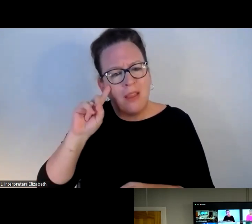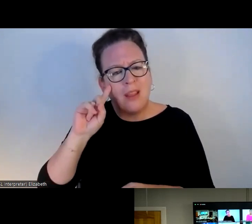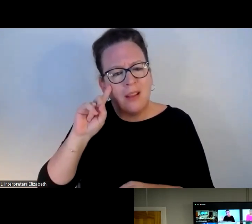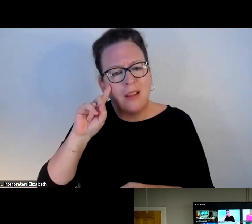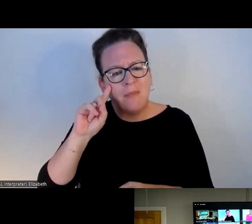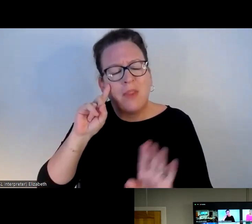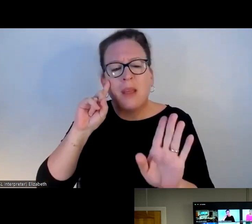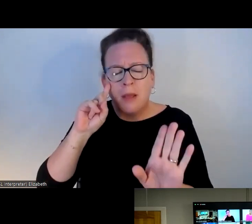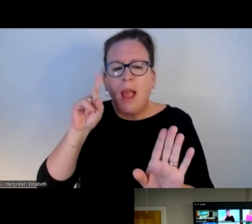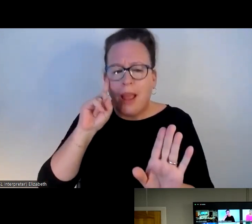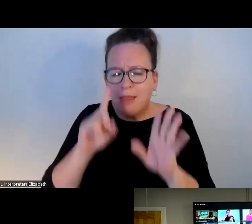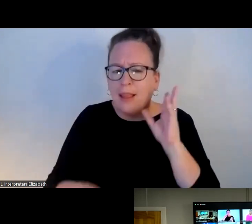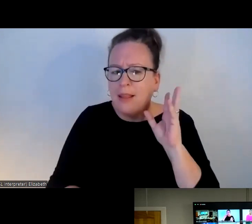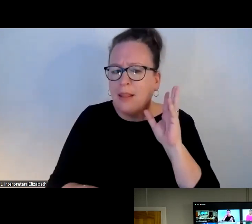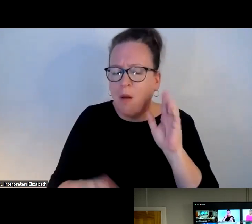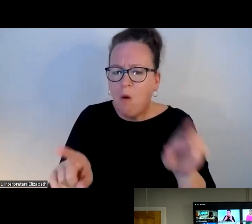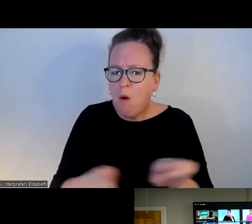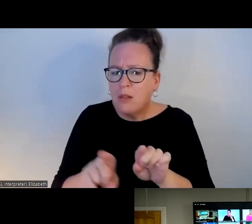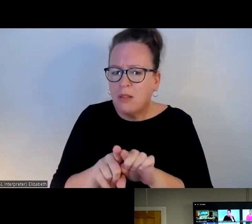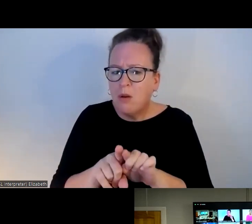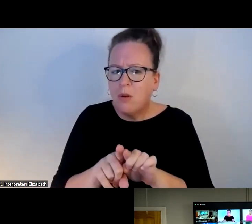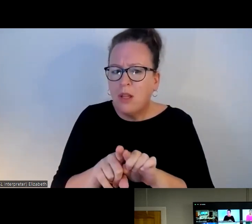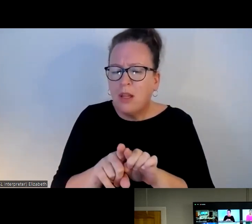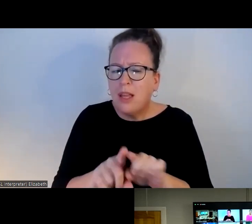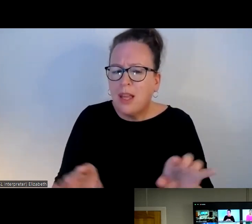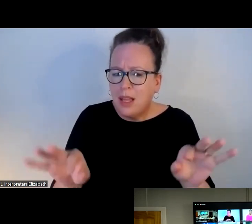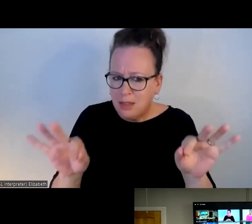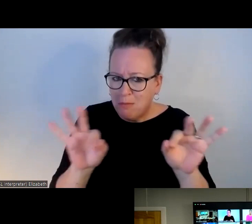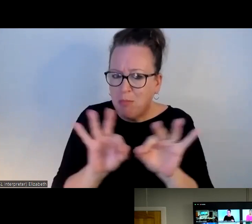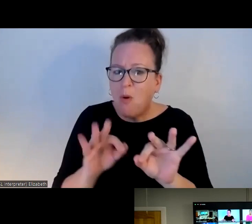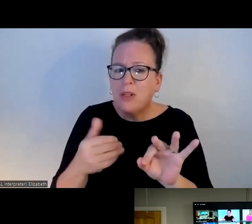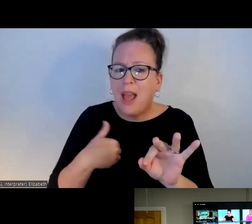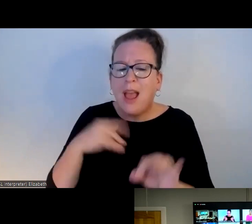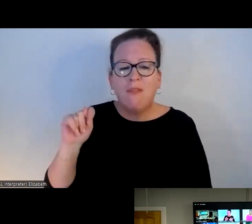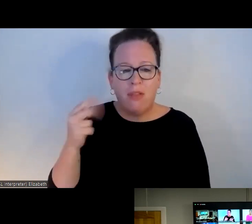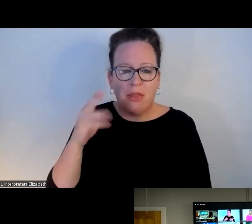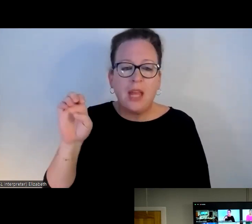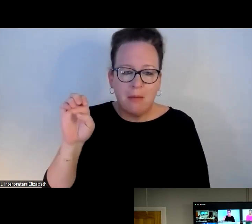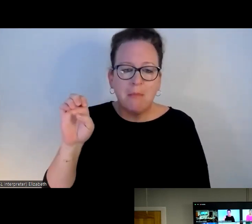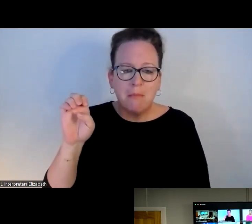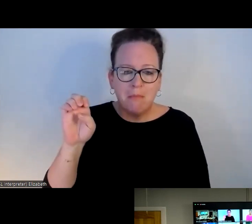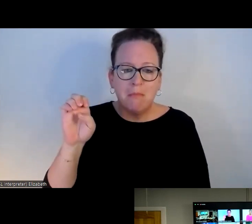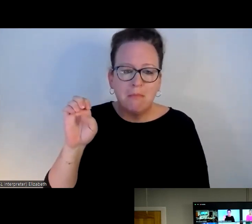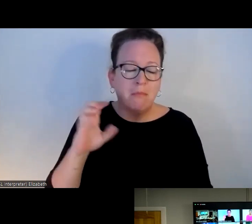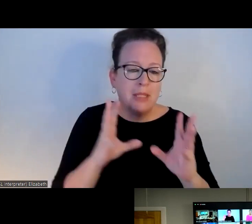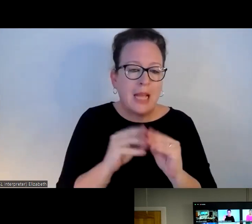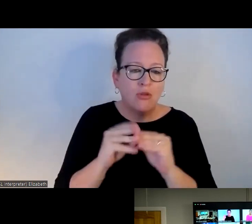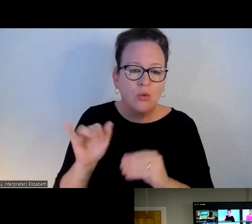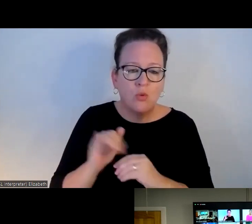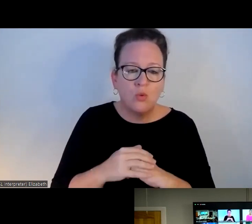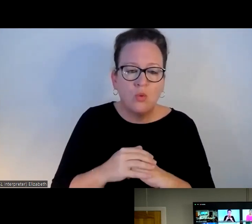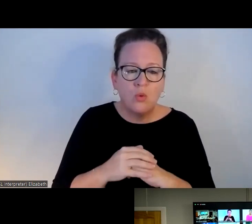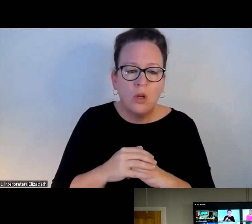in addition, there is a purpose to having theme sessions,